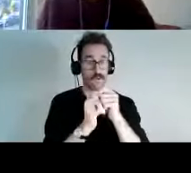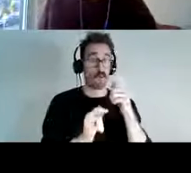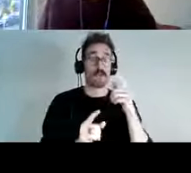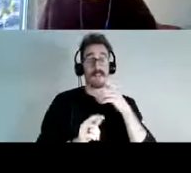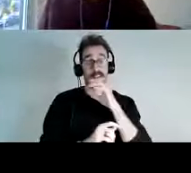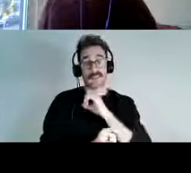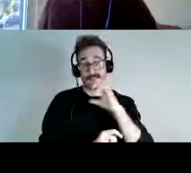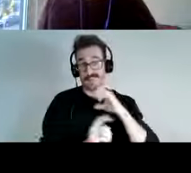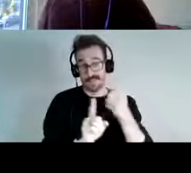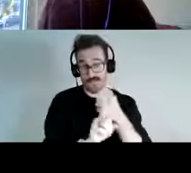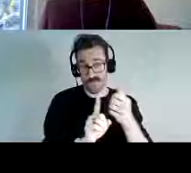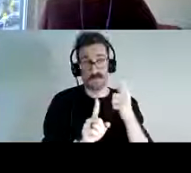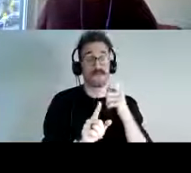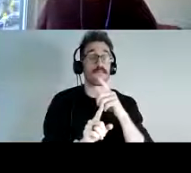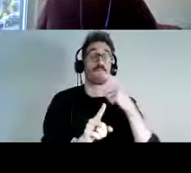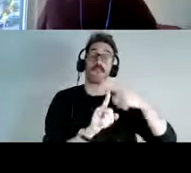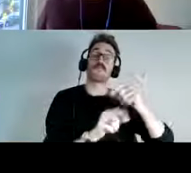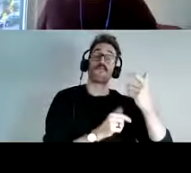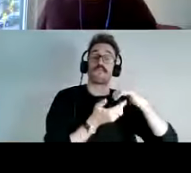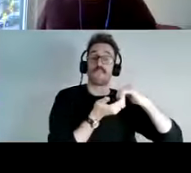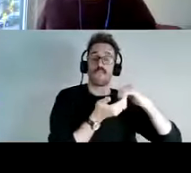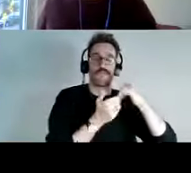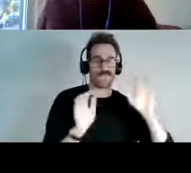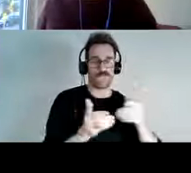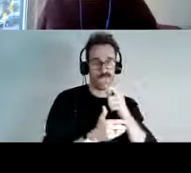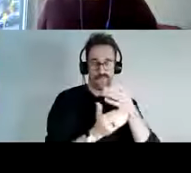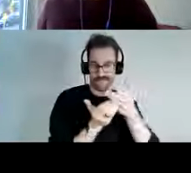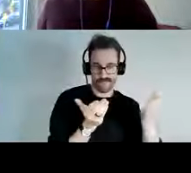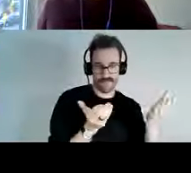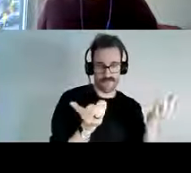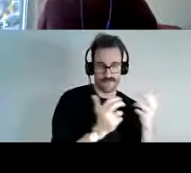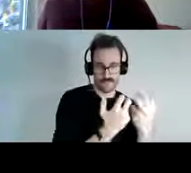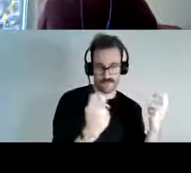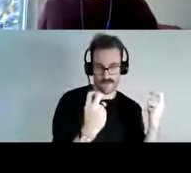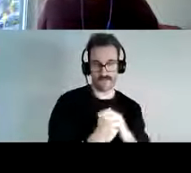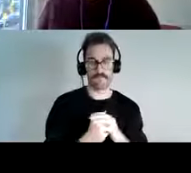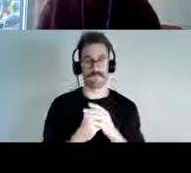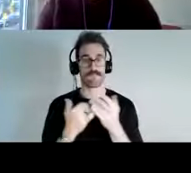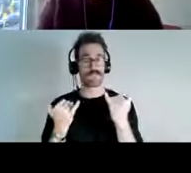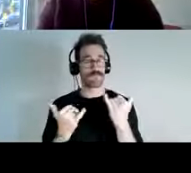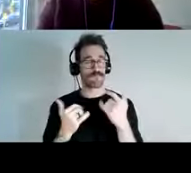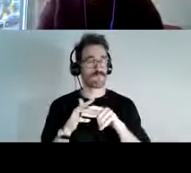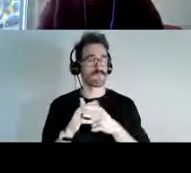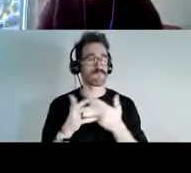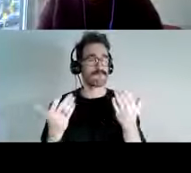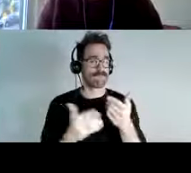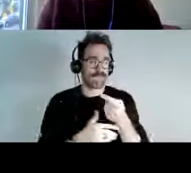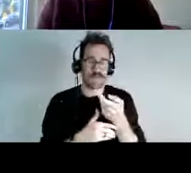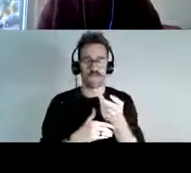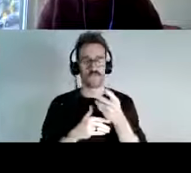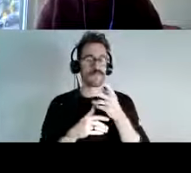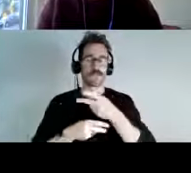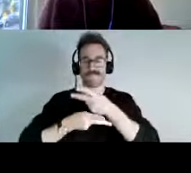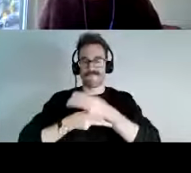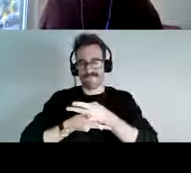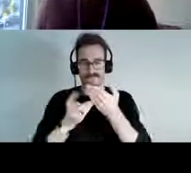introduce in a few minutes. We want to give some short housekeeping items